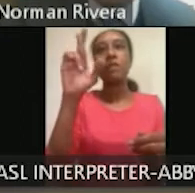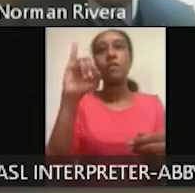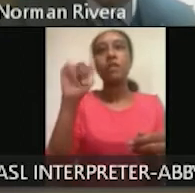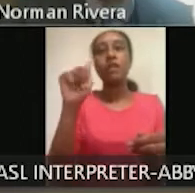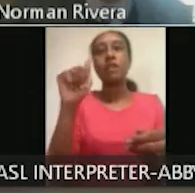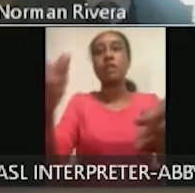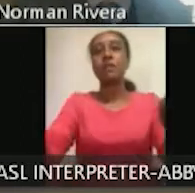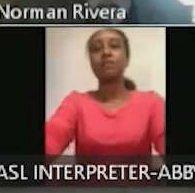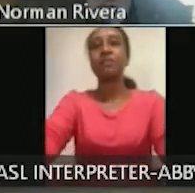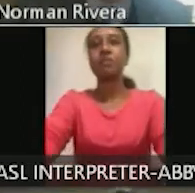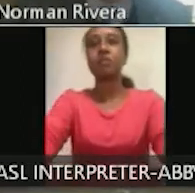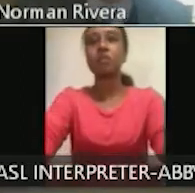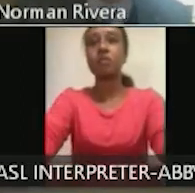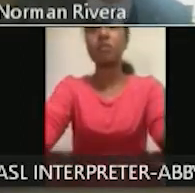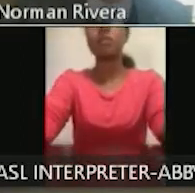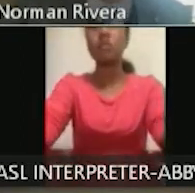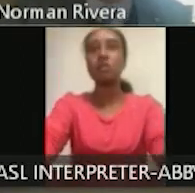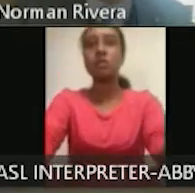I see. Hey, I'm here. Wonderful.